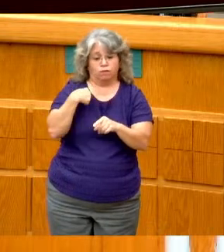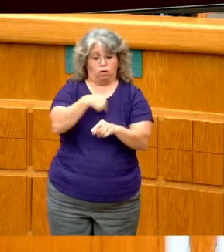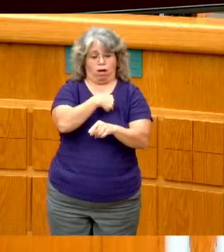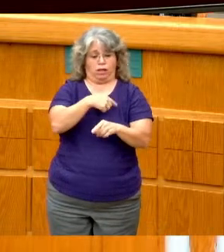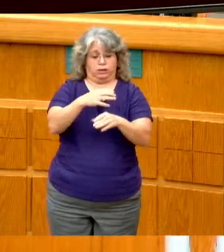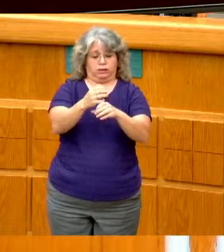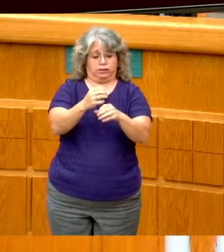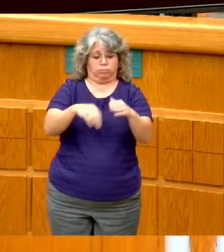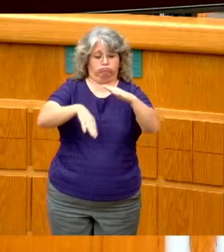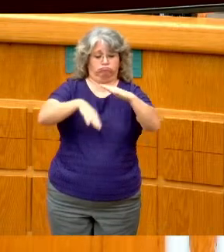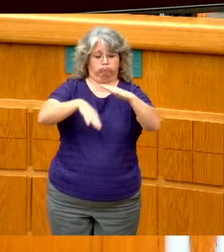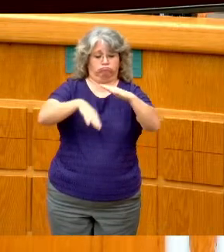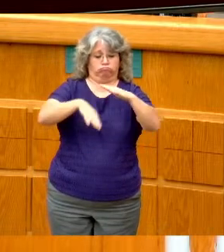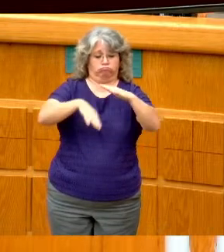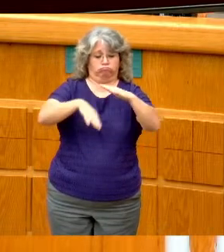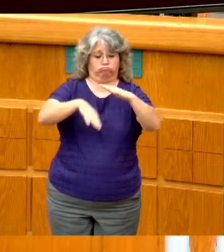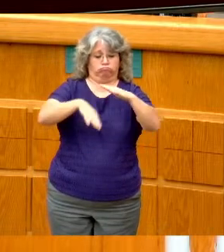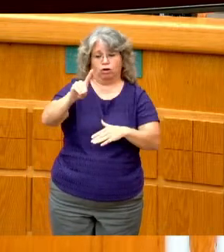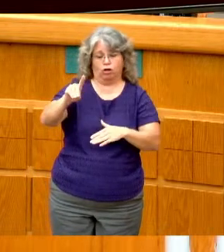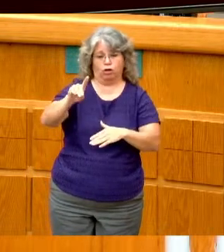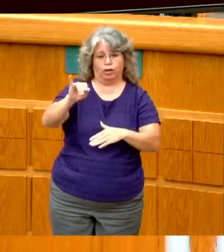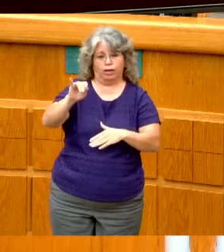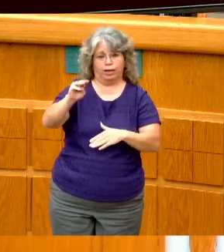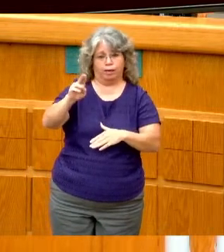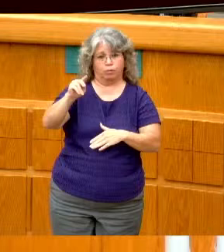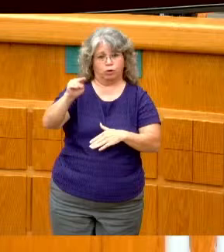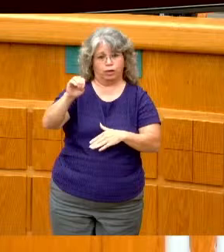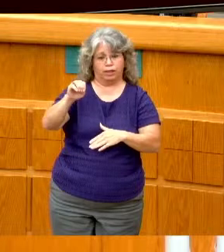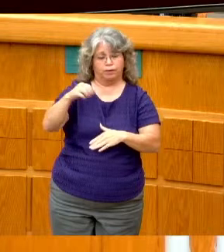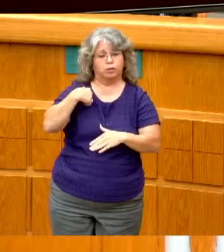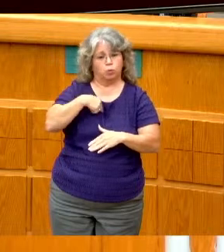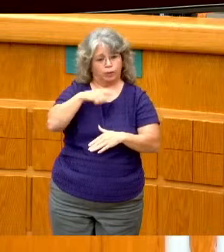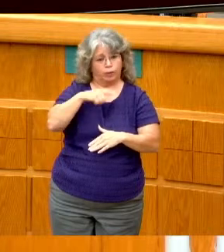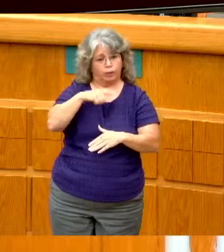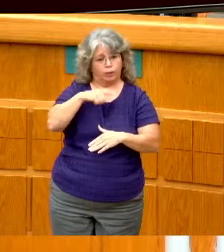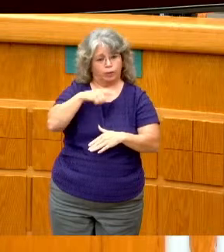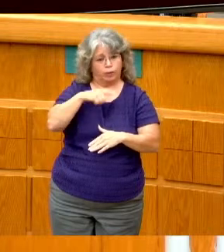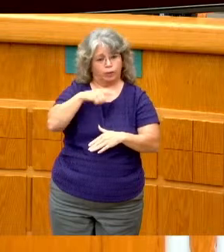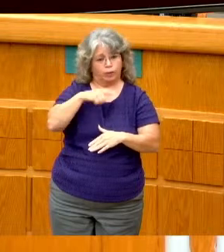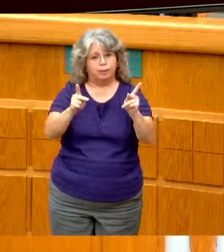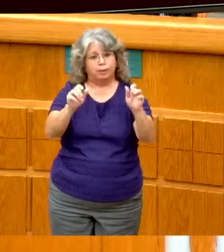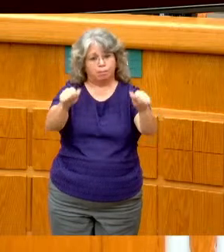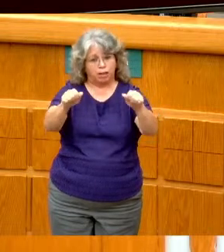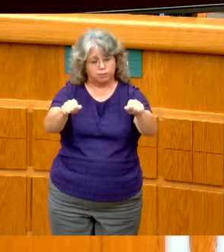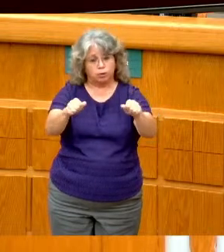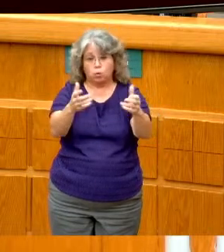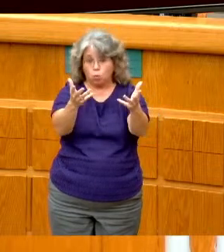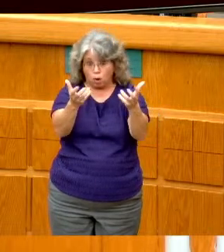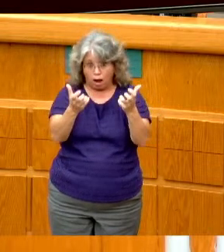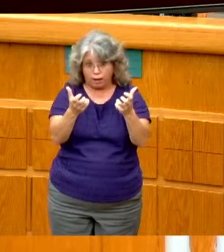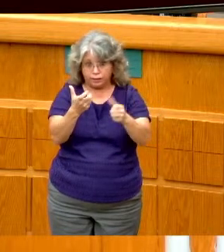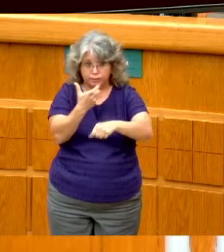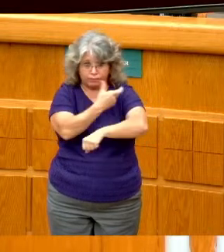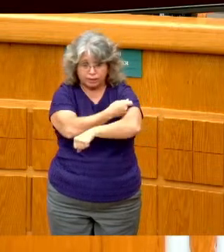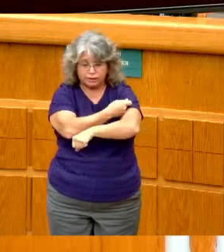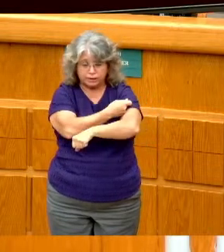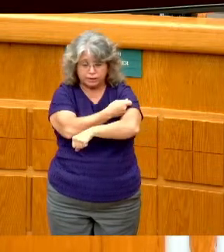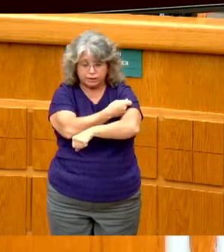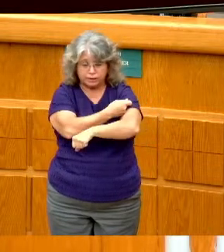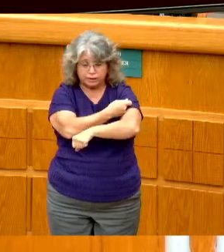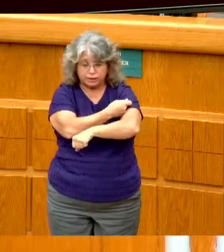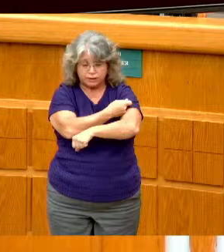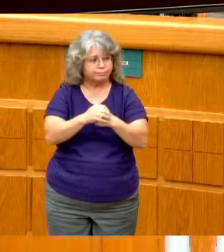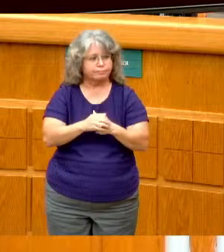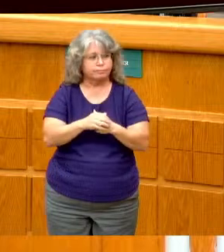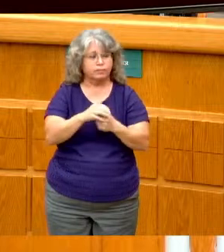need as many people as possible who want to be vaccinated to participate. So again, Mall will help you do